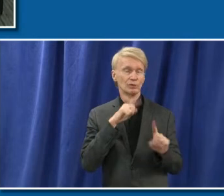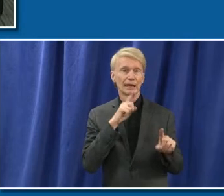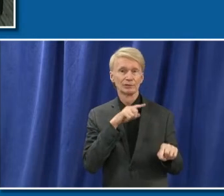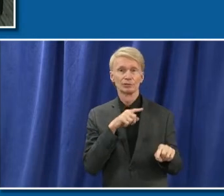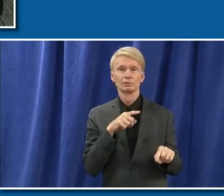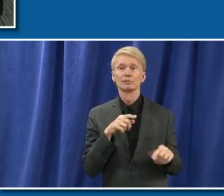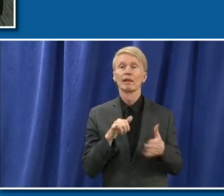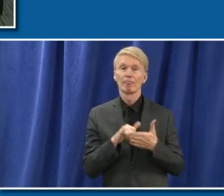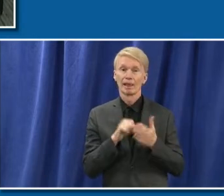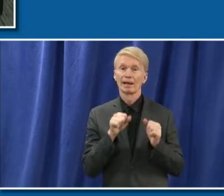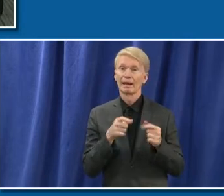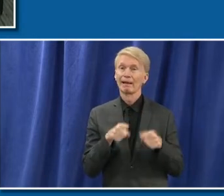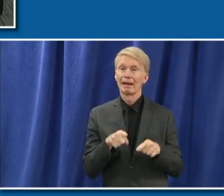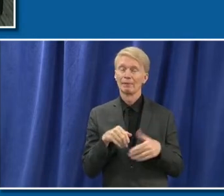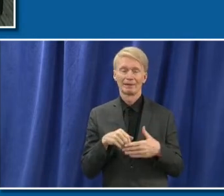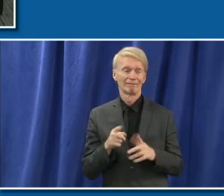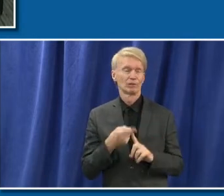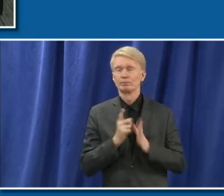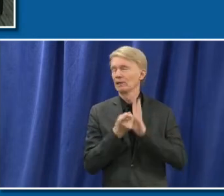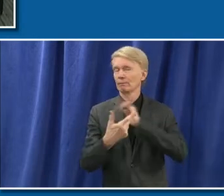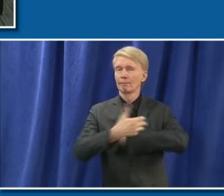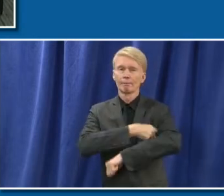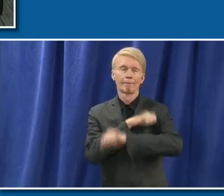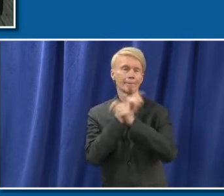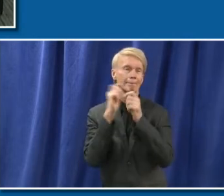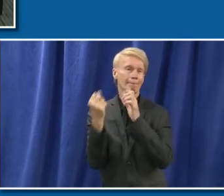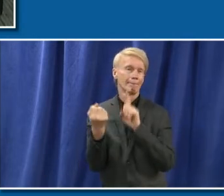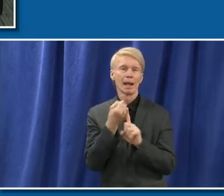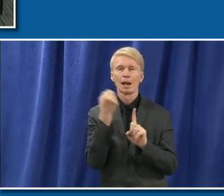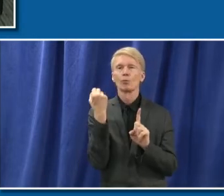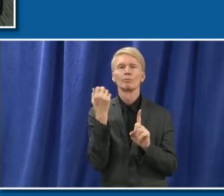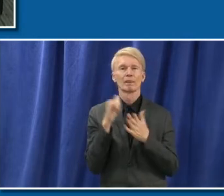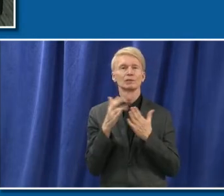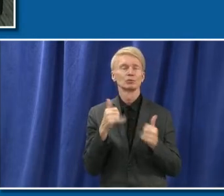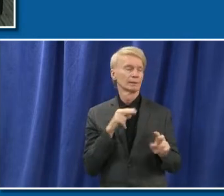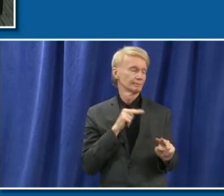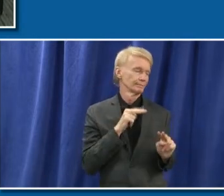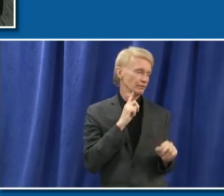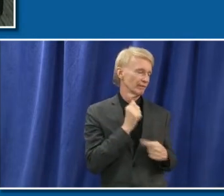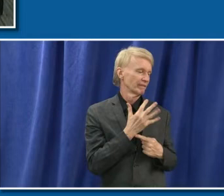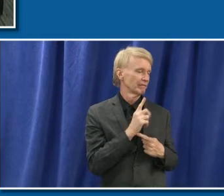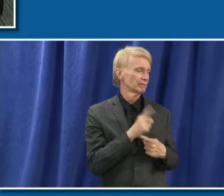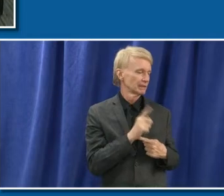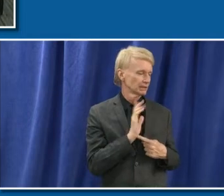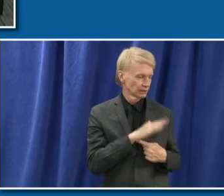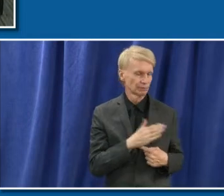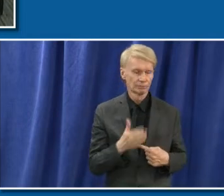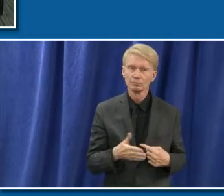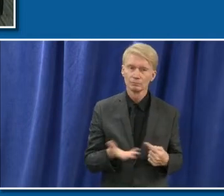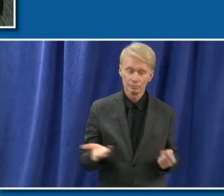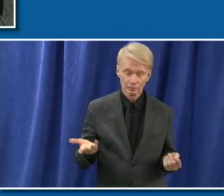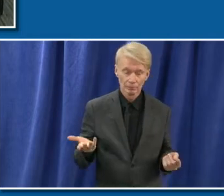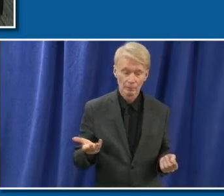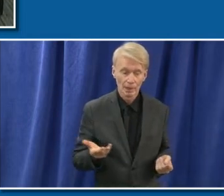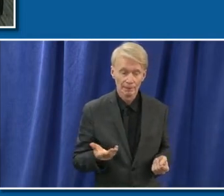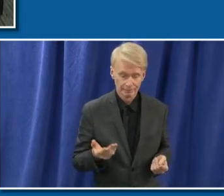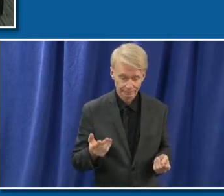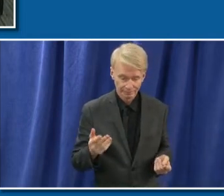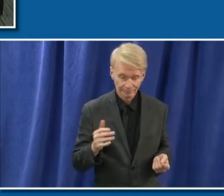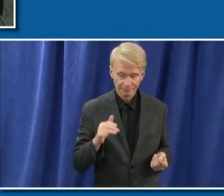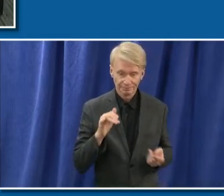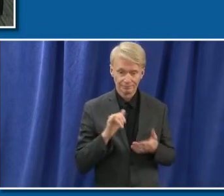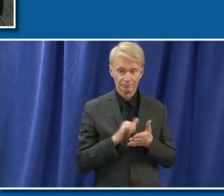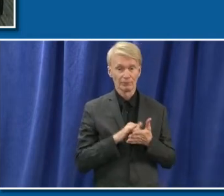always do occur really within those first few minutes. That's why there's a requirement to monitor right away. But as part of the